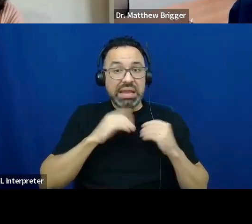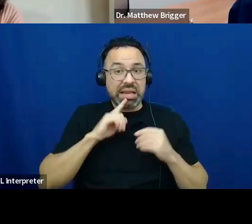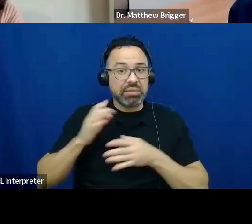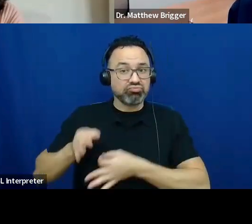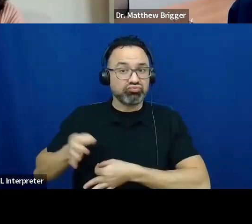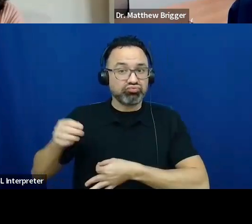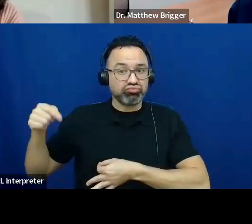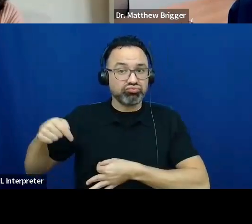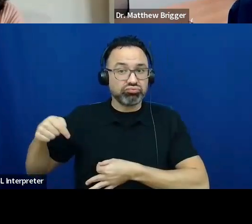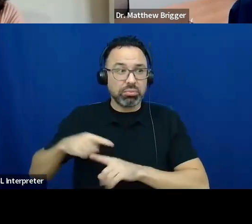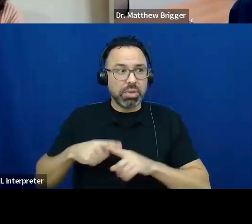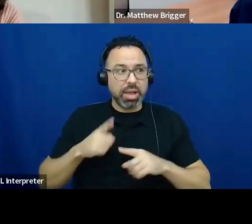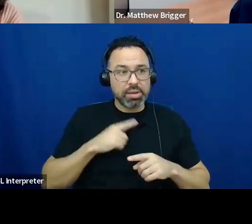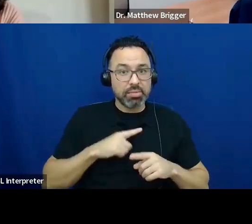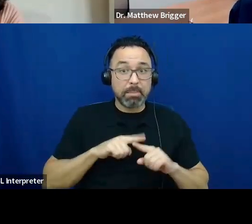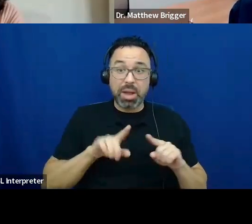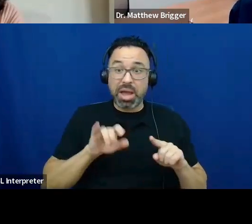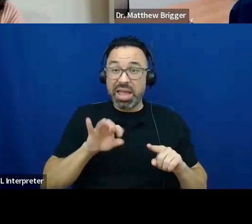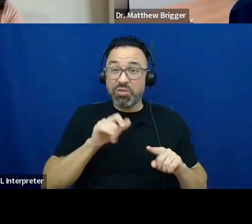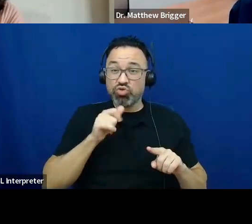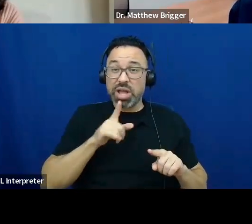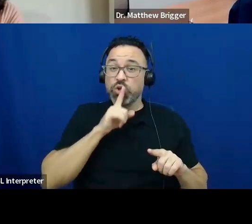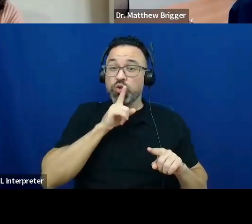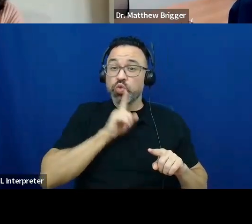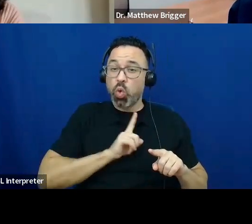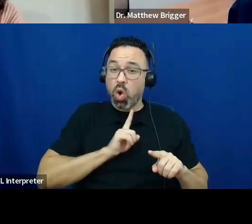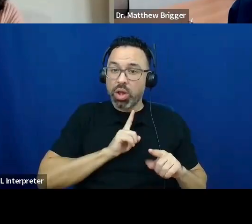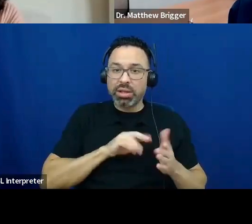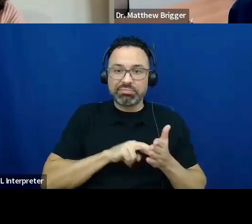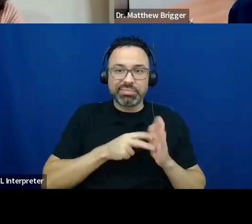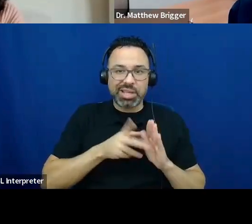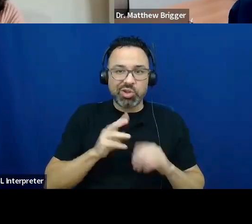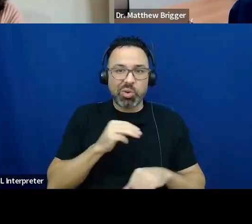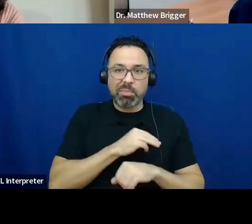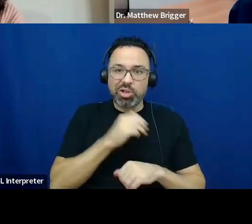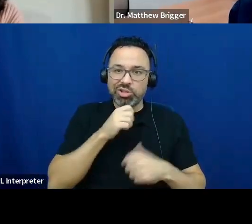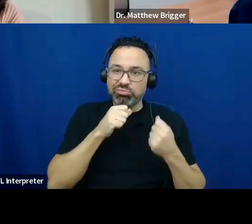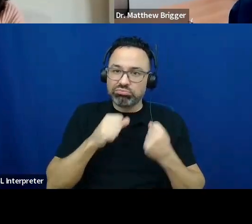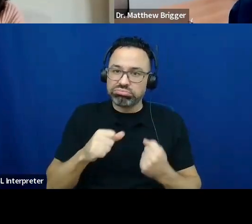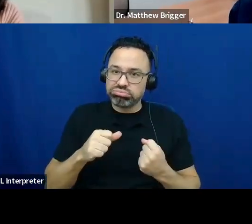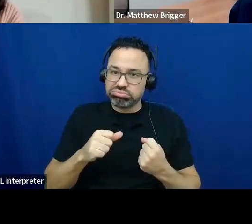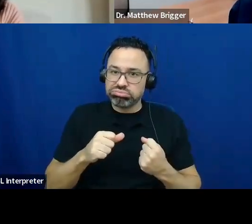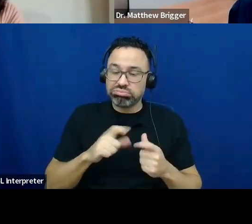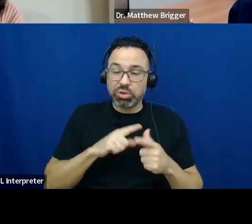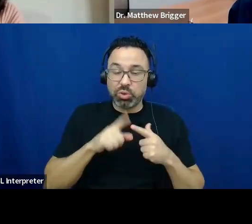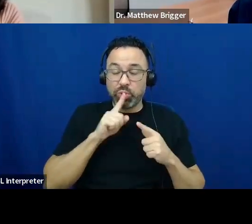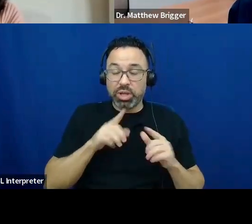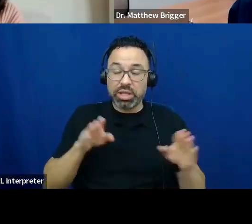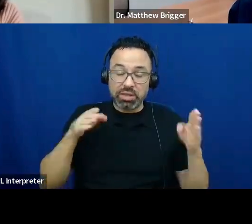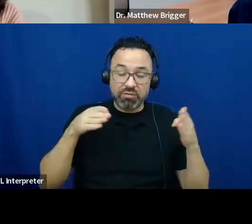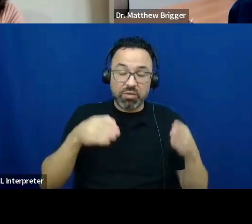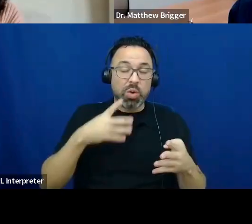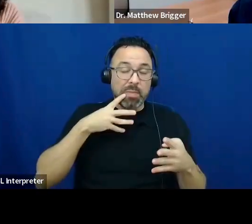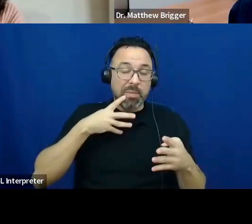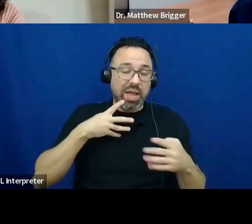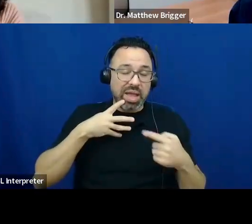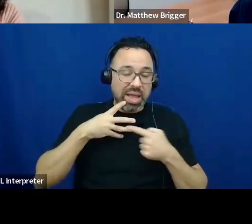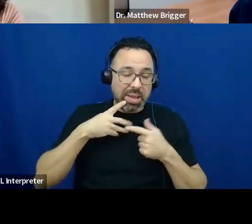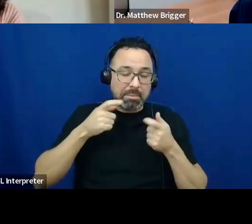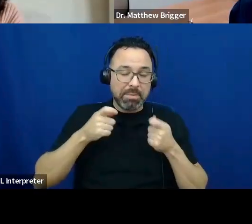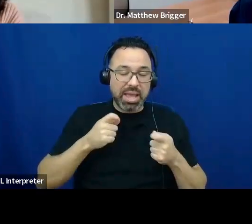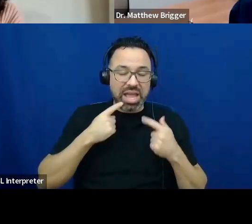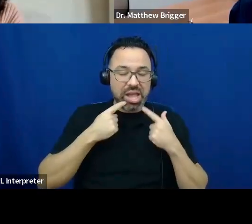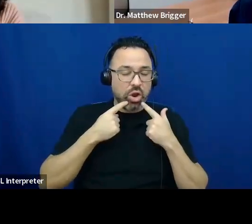we are not swallowing, we're not strengthening our muscles. And so the attention should be on secretion management and oral